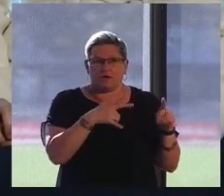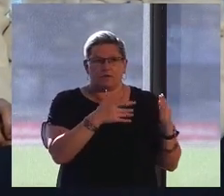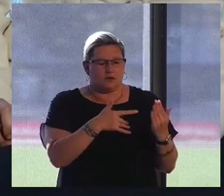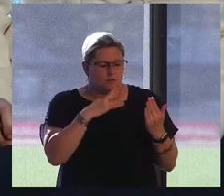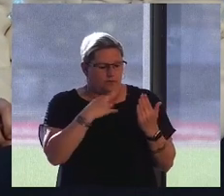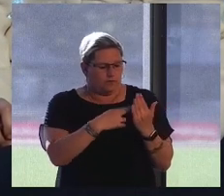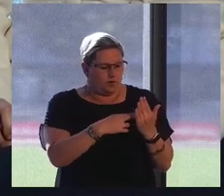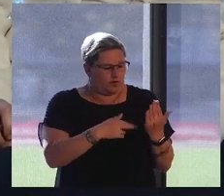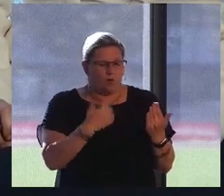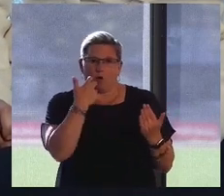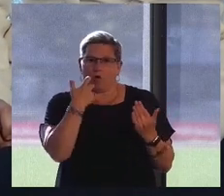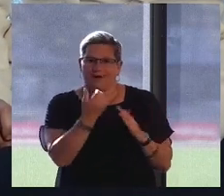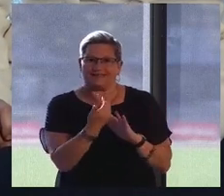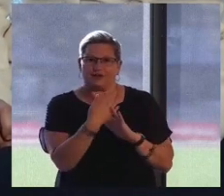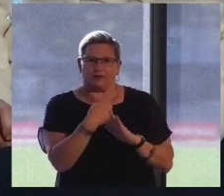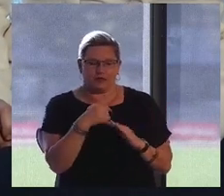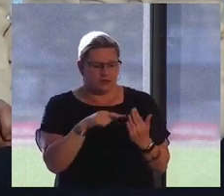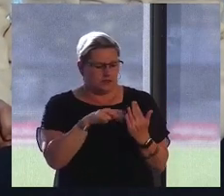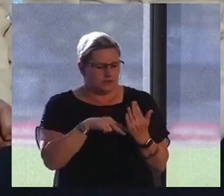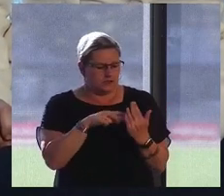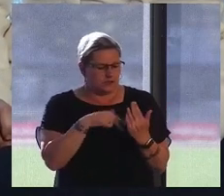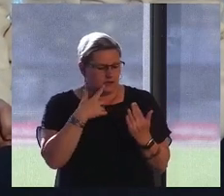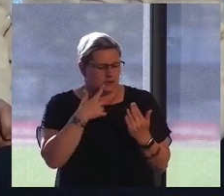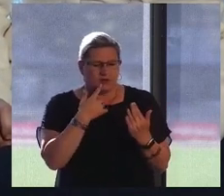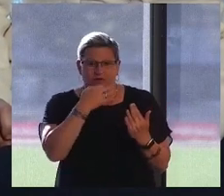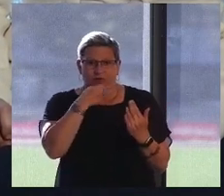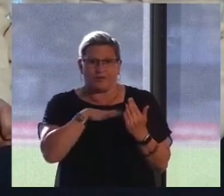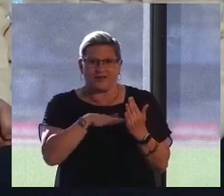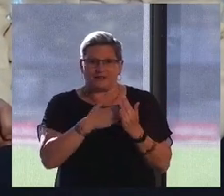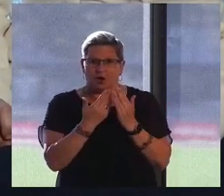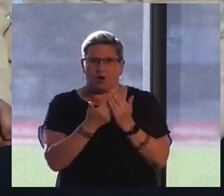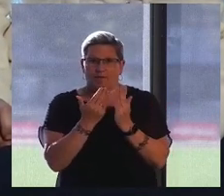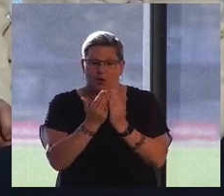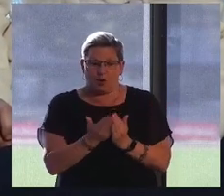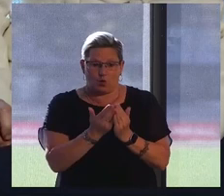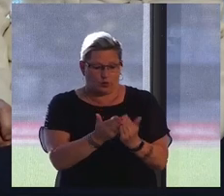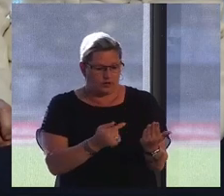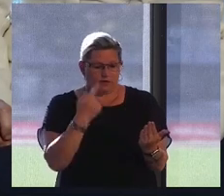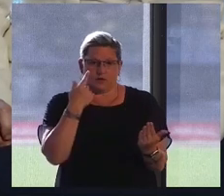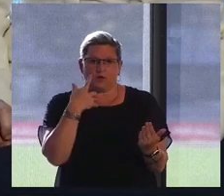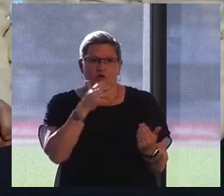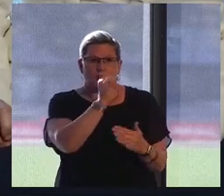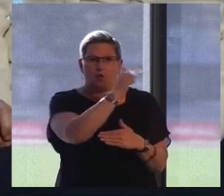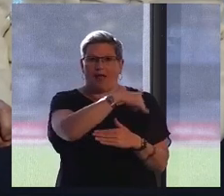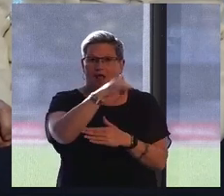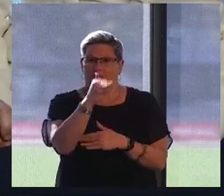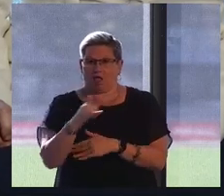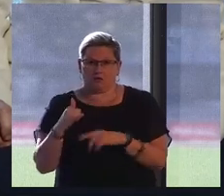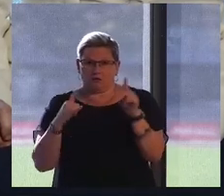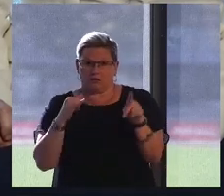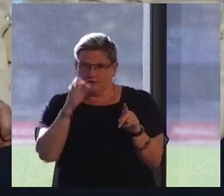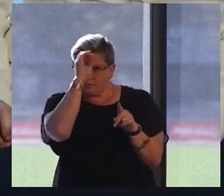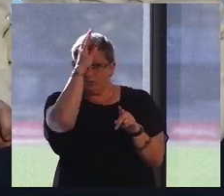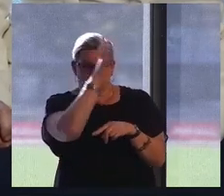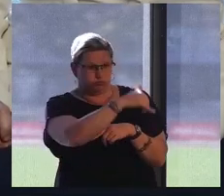over a couple of months. Each time they get on that boat, the whales are further and further back before they are able